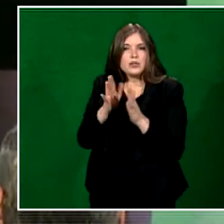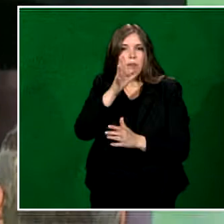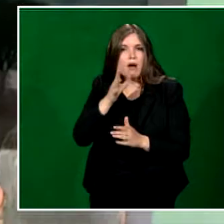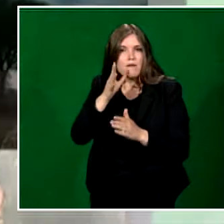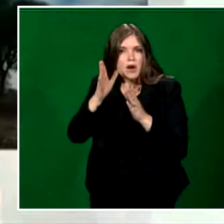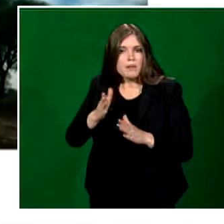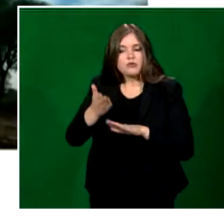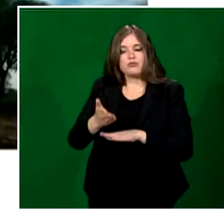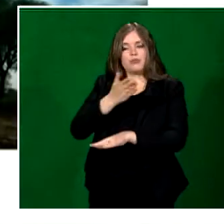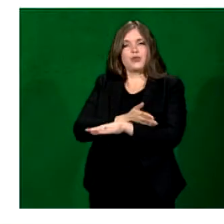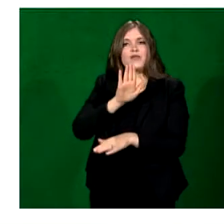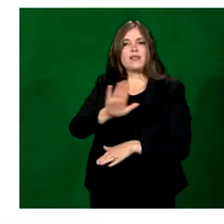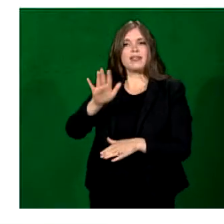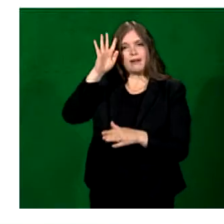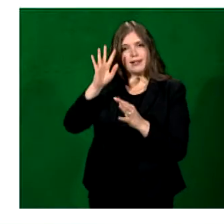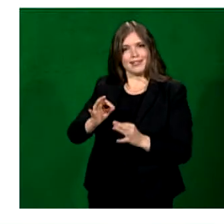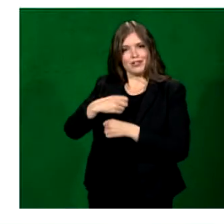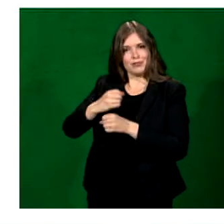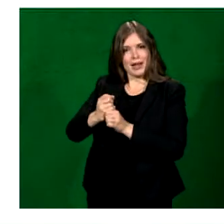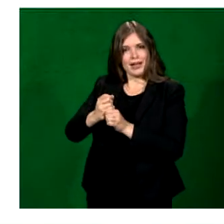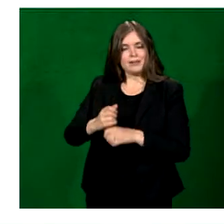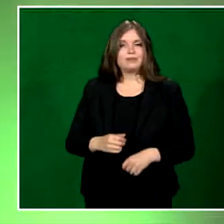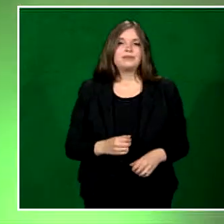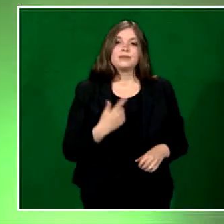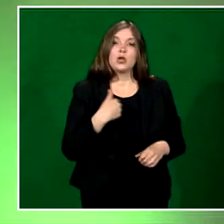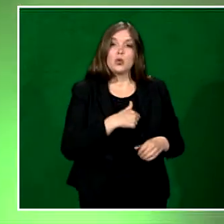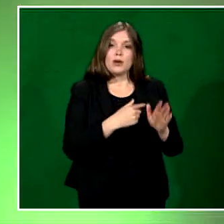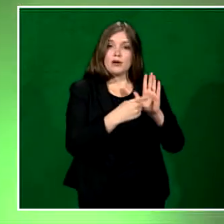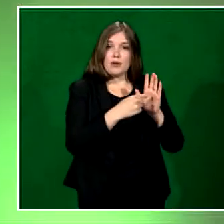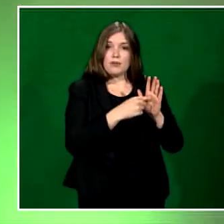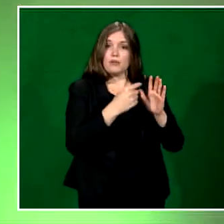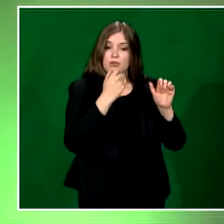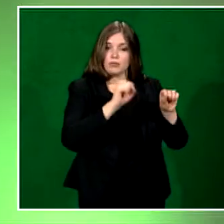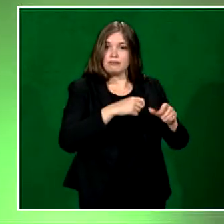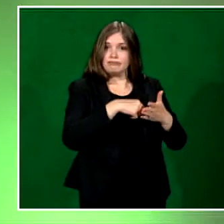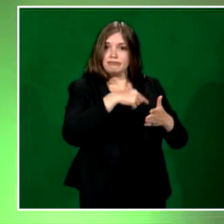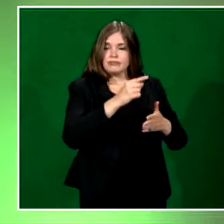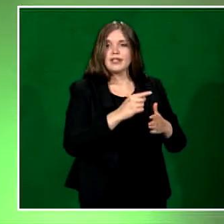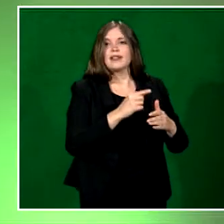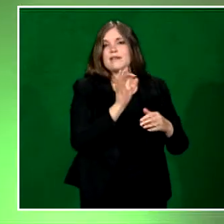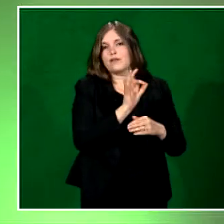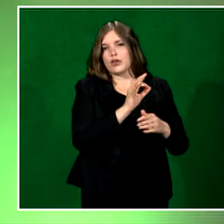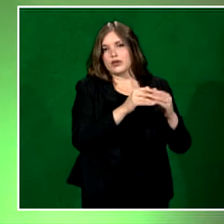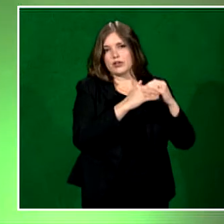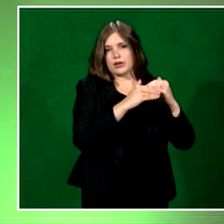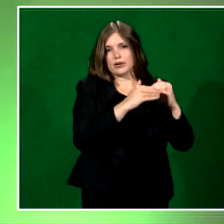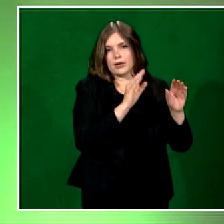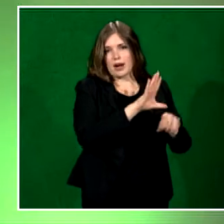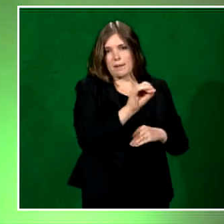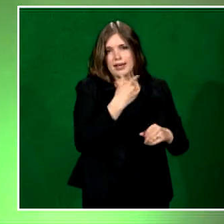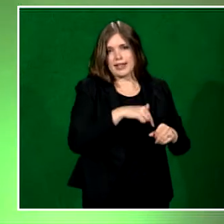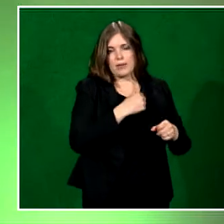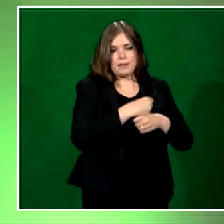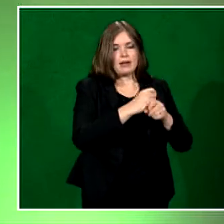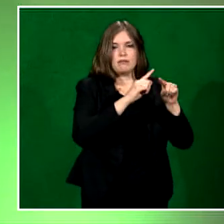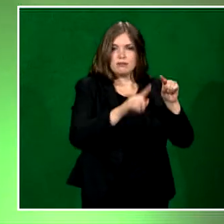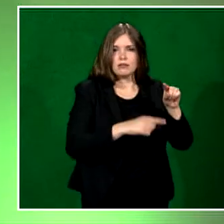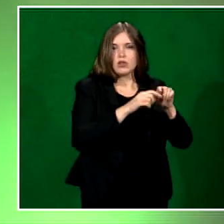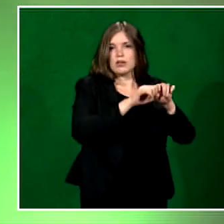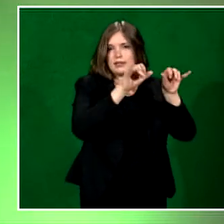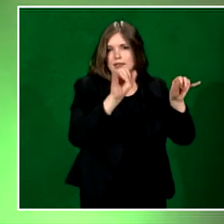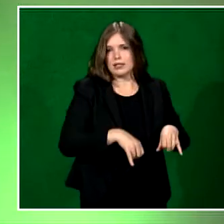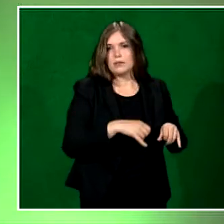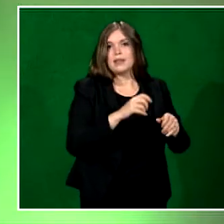improve their decision making. So we're an affordable and sustainable furniture line that incorporates a circular system that shifts the end-of-life